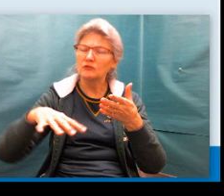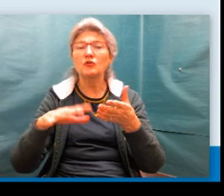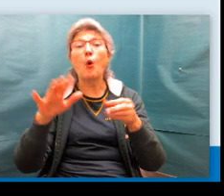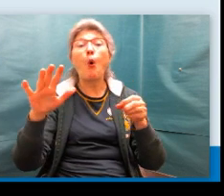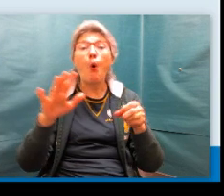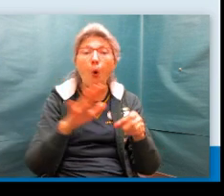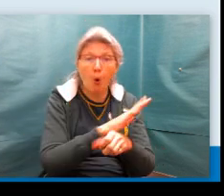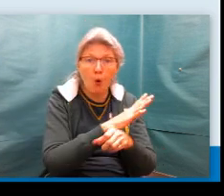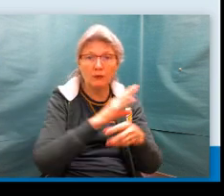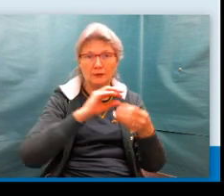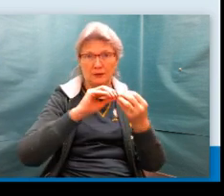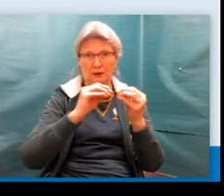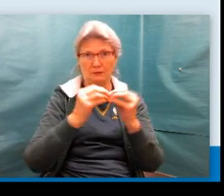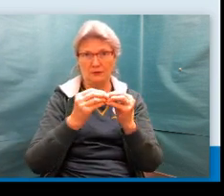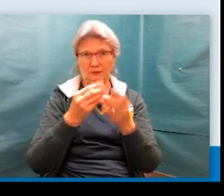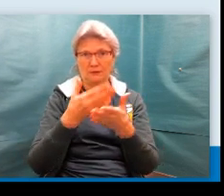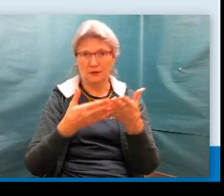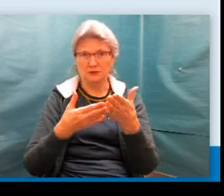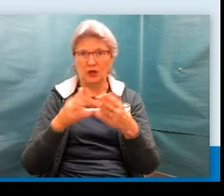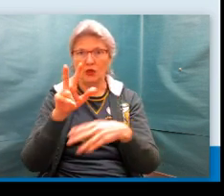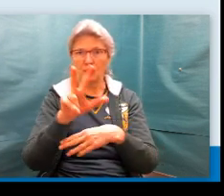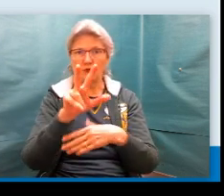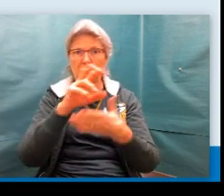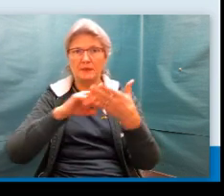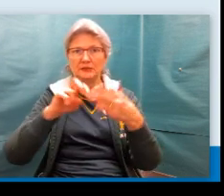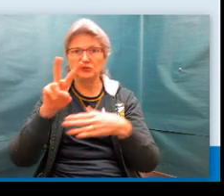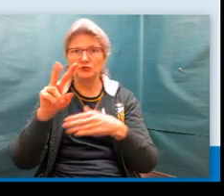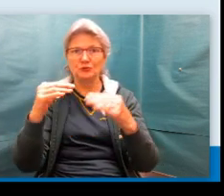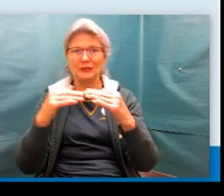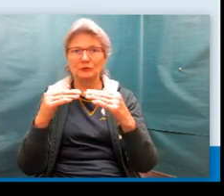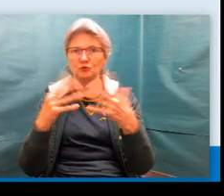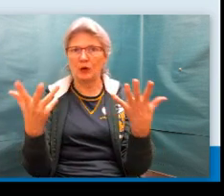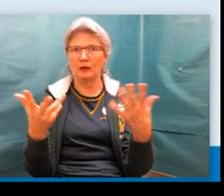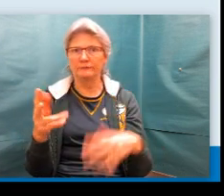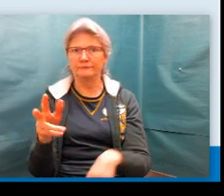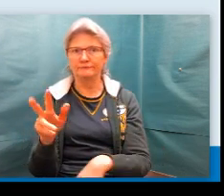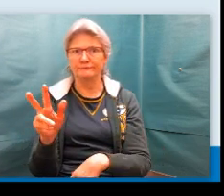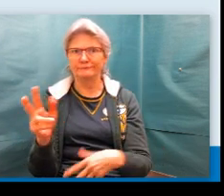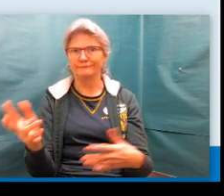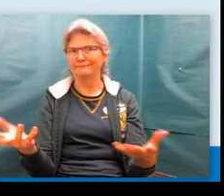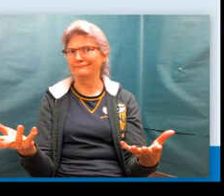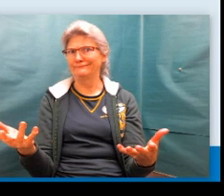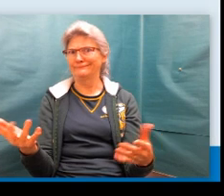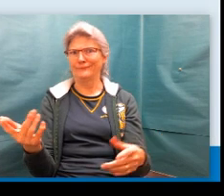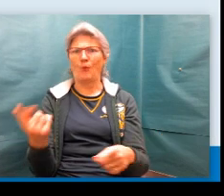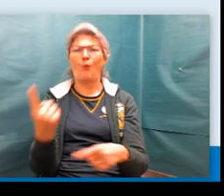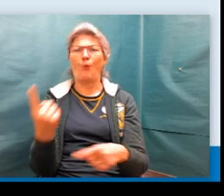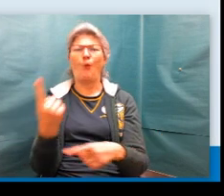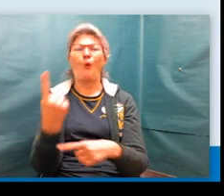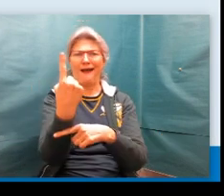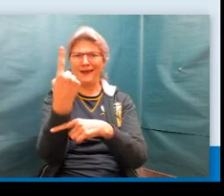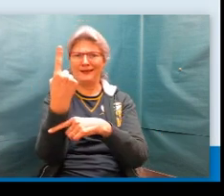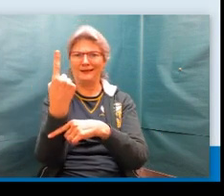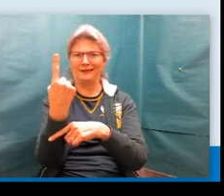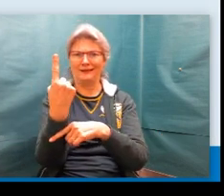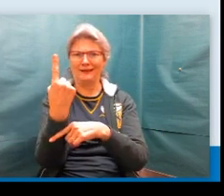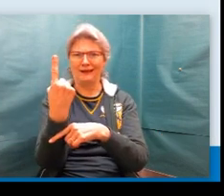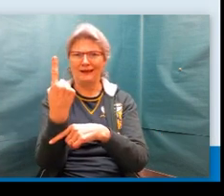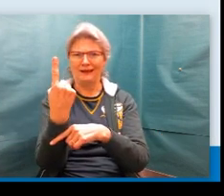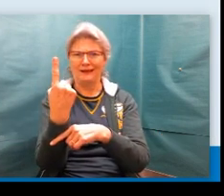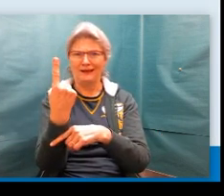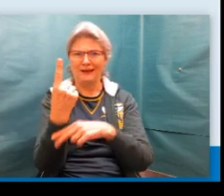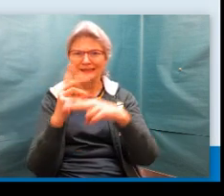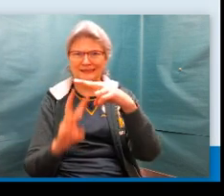of the mixed number. So 3 minus 2 is, you got it, 1/6,